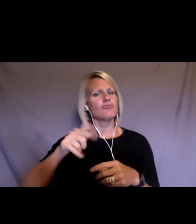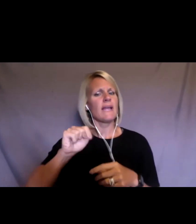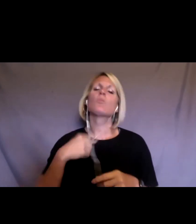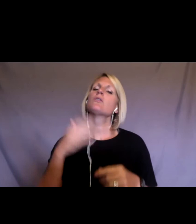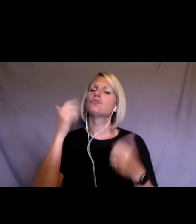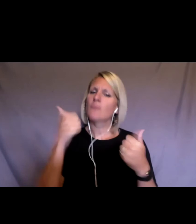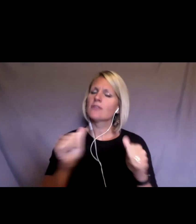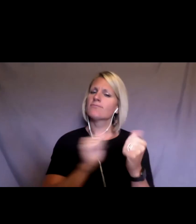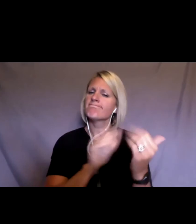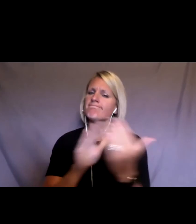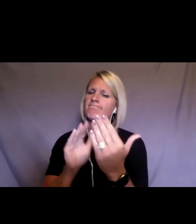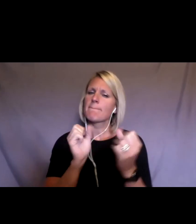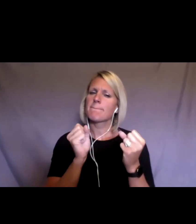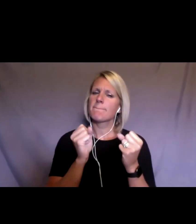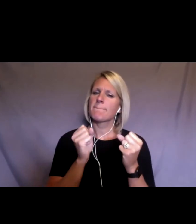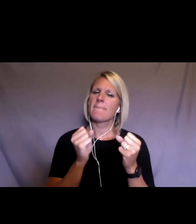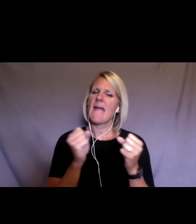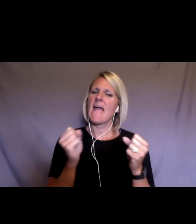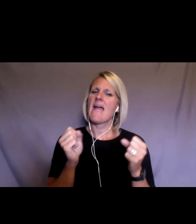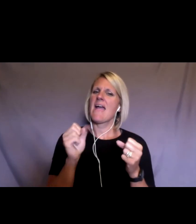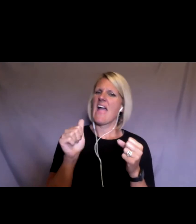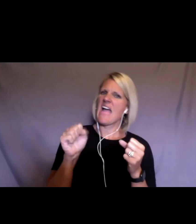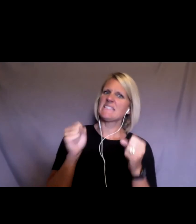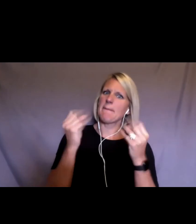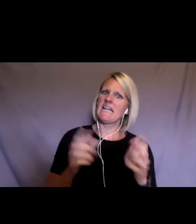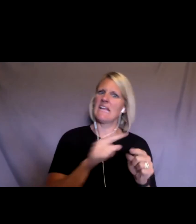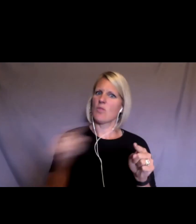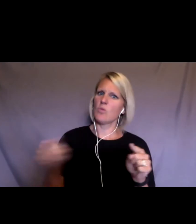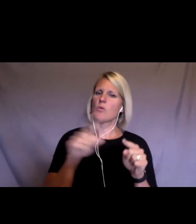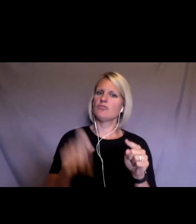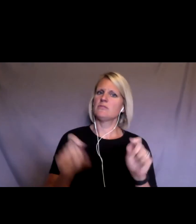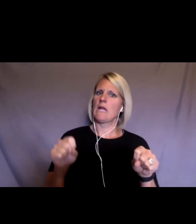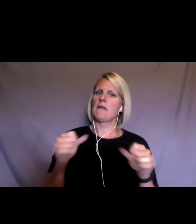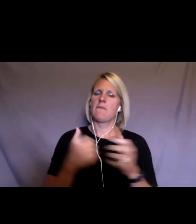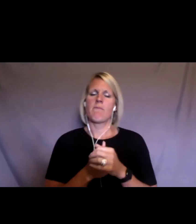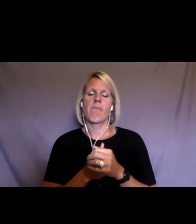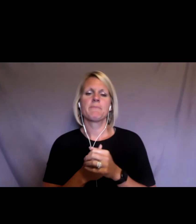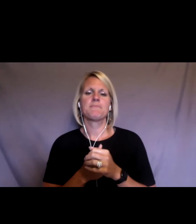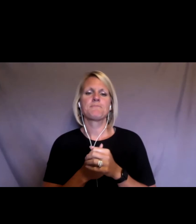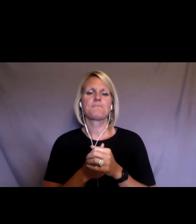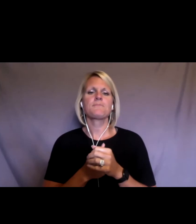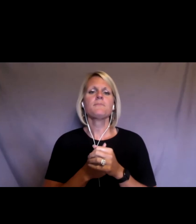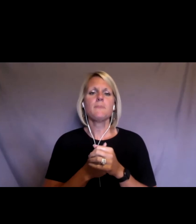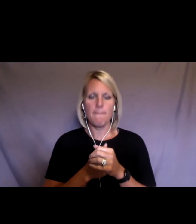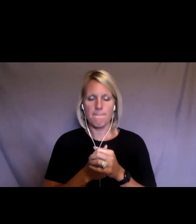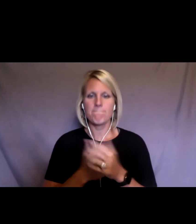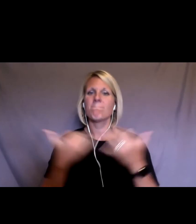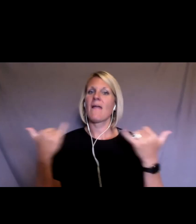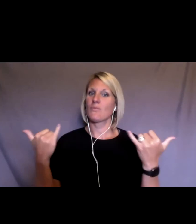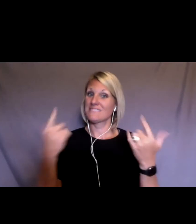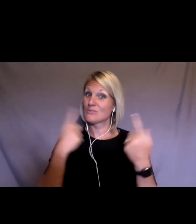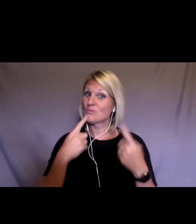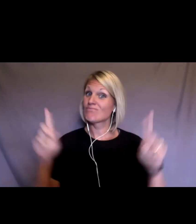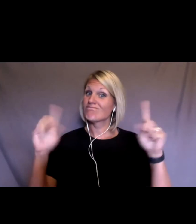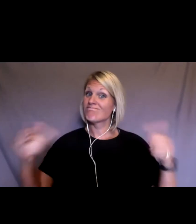Q&A, which will be the last 15 or 20 minutes of the hour. Now to introduce our renowned keynote speaker.